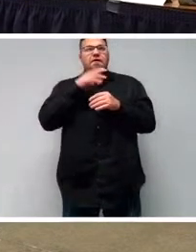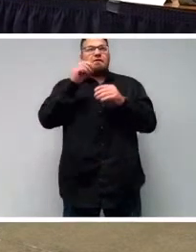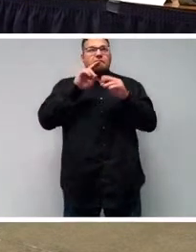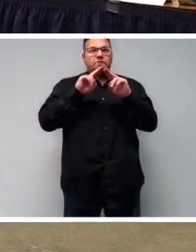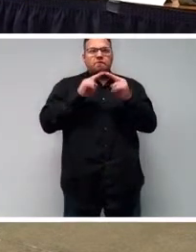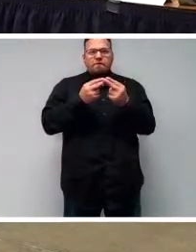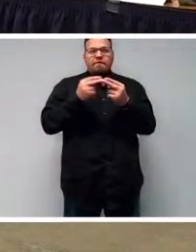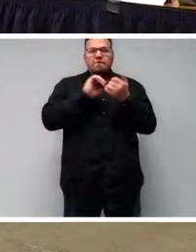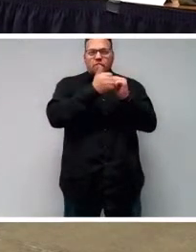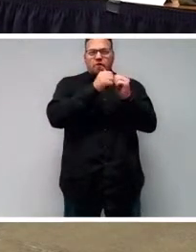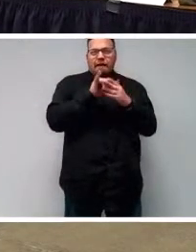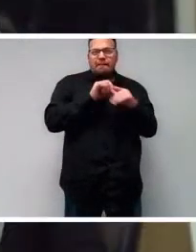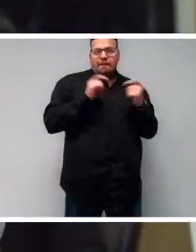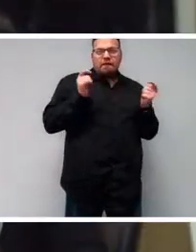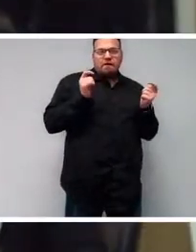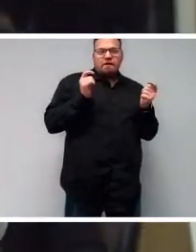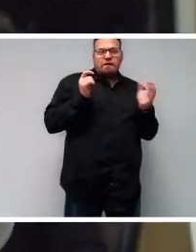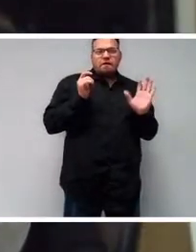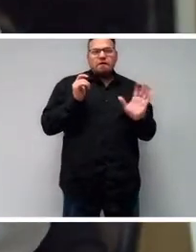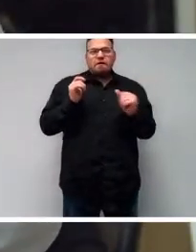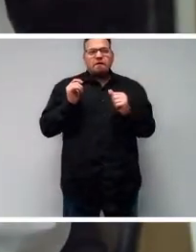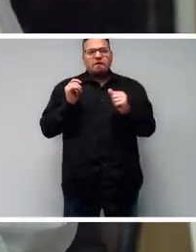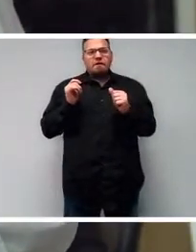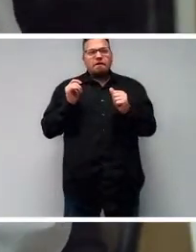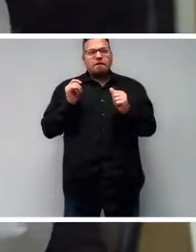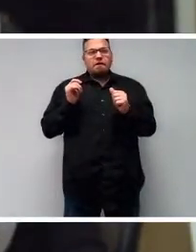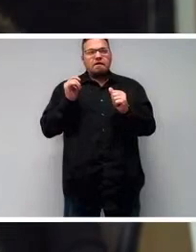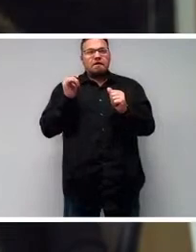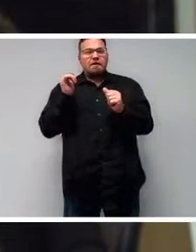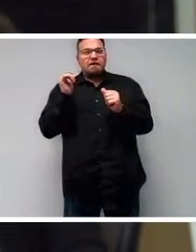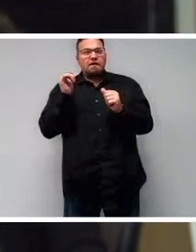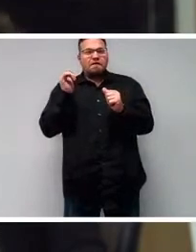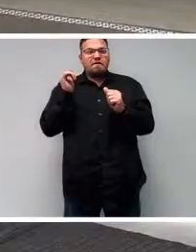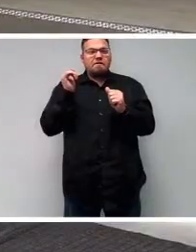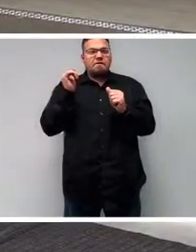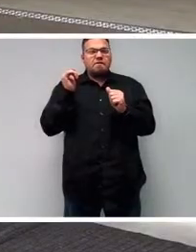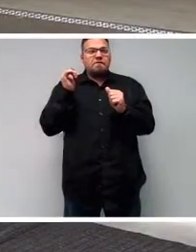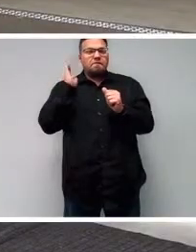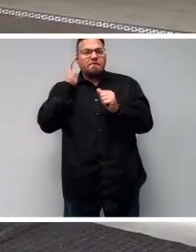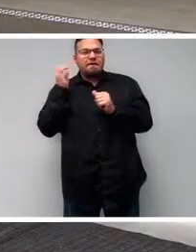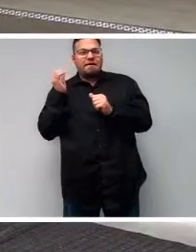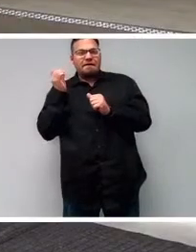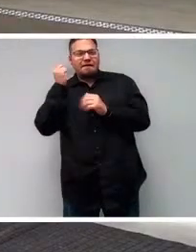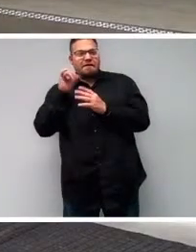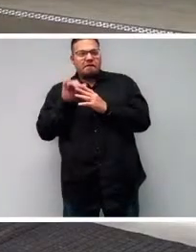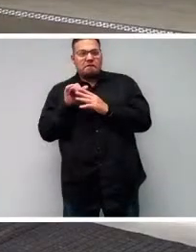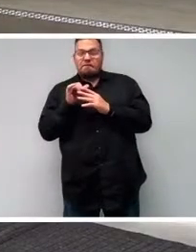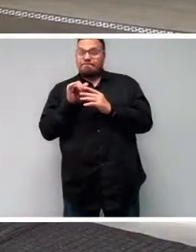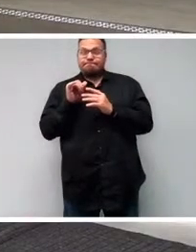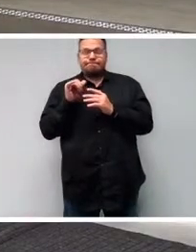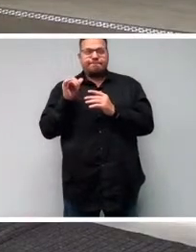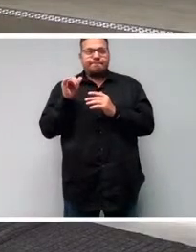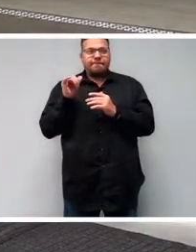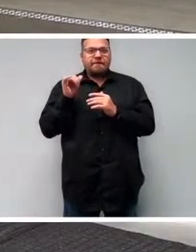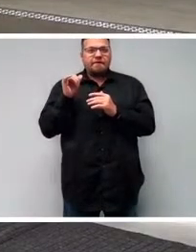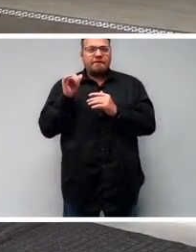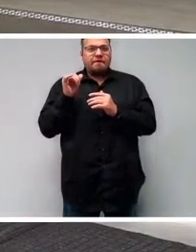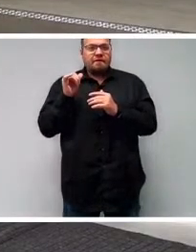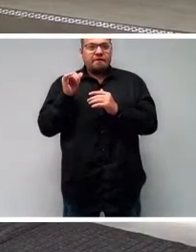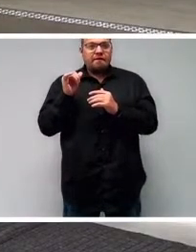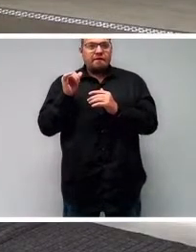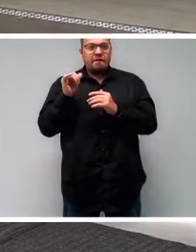Unified Sports. Yes, I'm on the sidelines and I'm like, you know, you go get it. Very aggressive. Nice. Thank